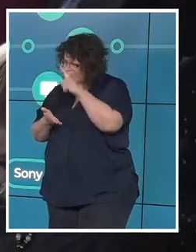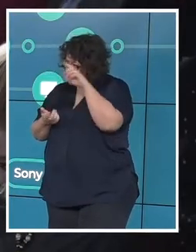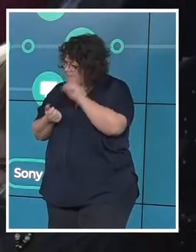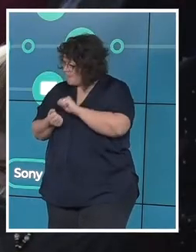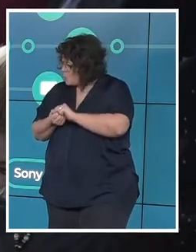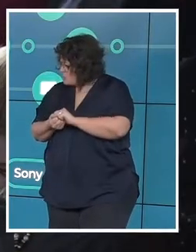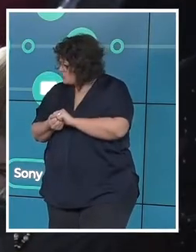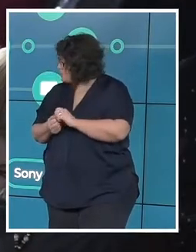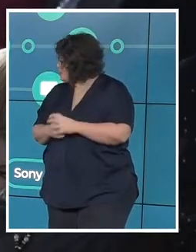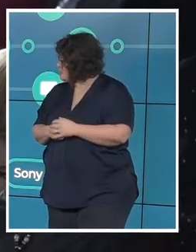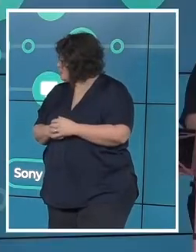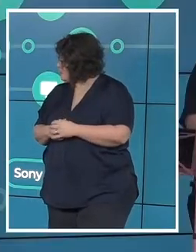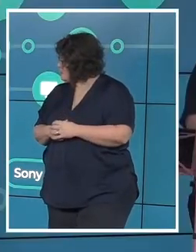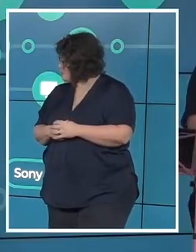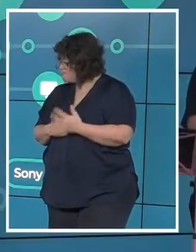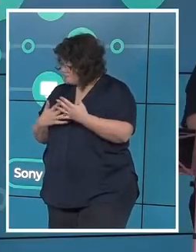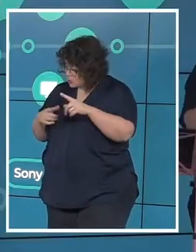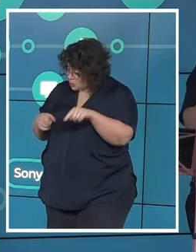that came up?